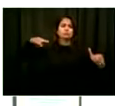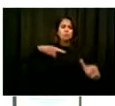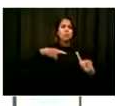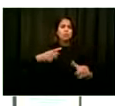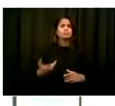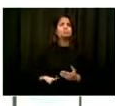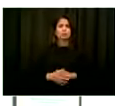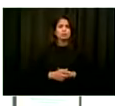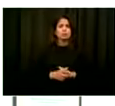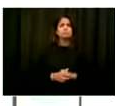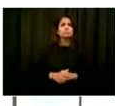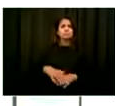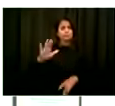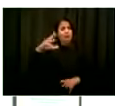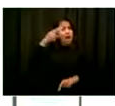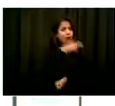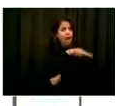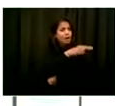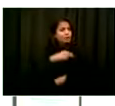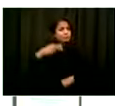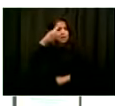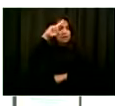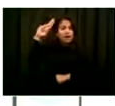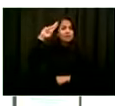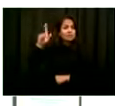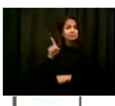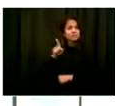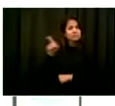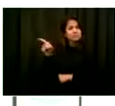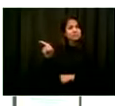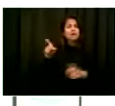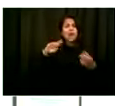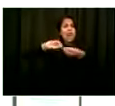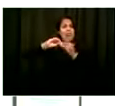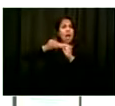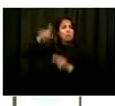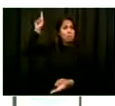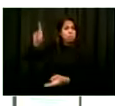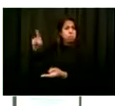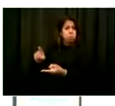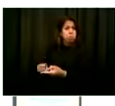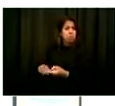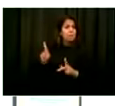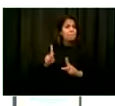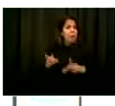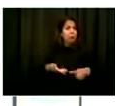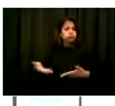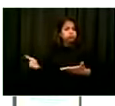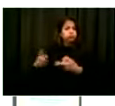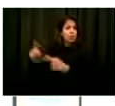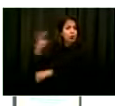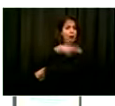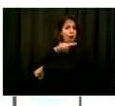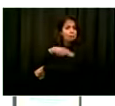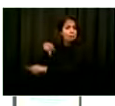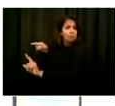and deaths lag an increase in cases. We saw that earlier this year, and we're seeing it,